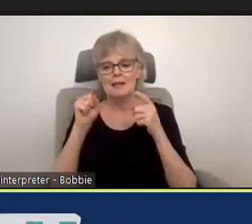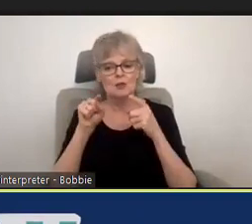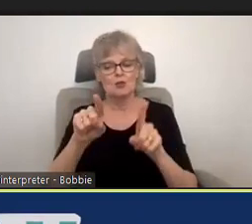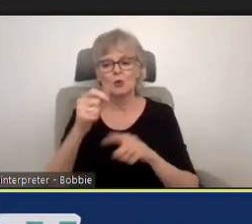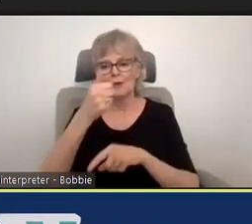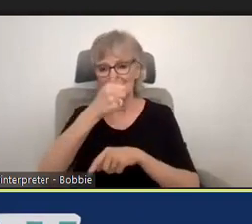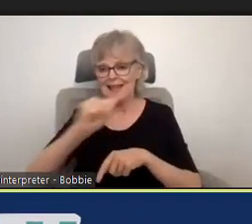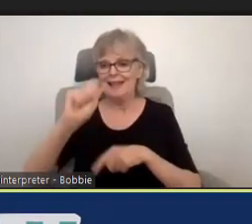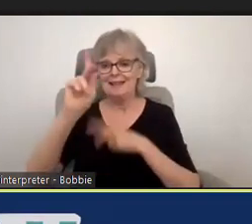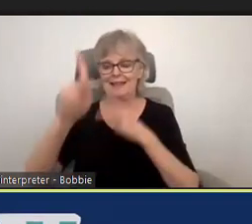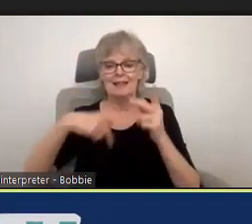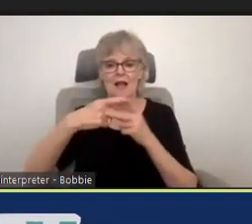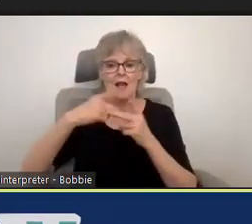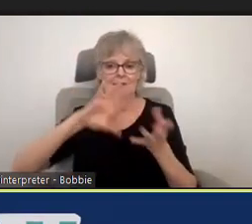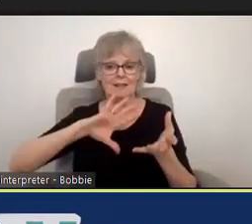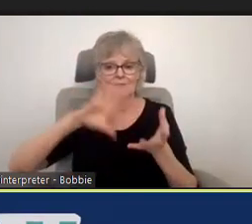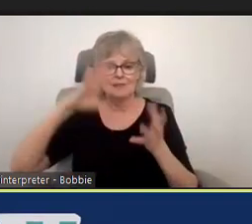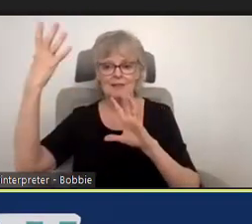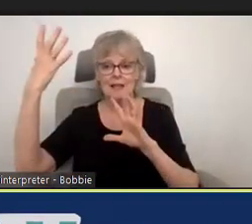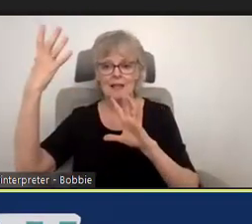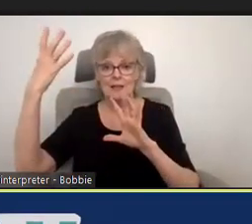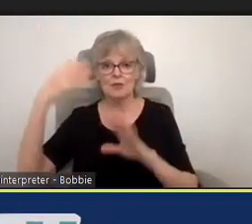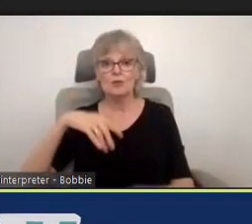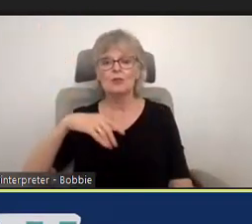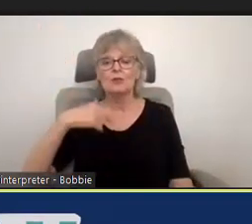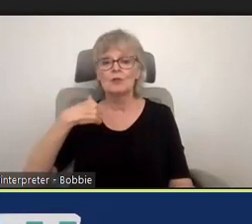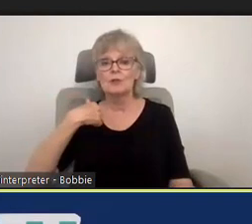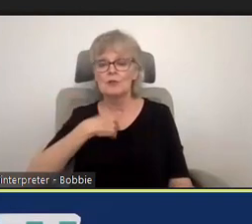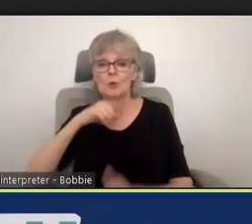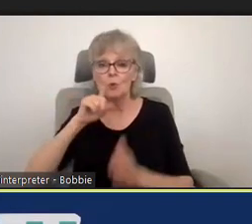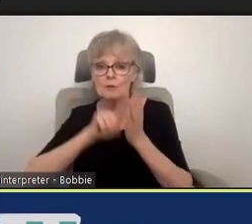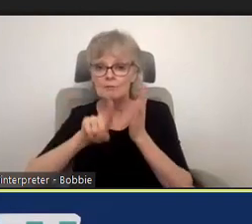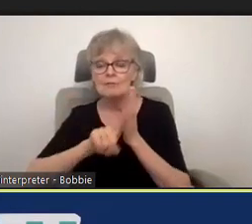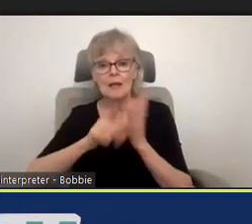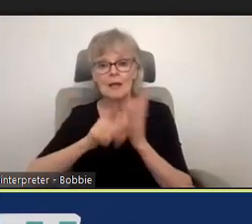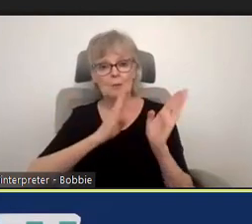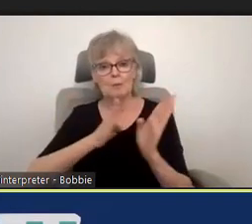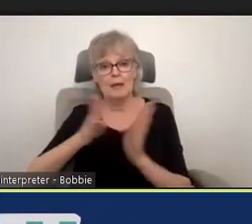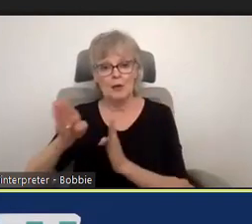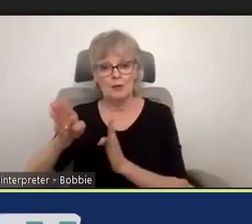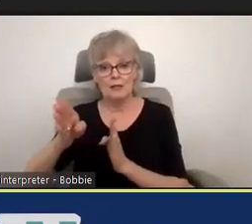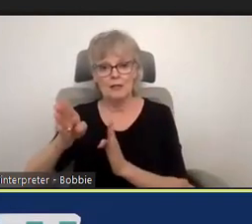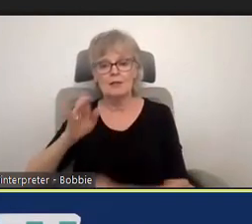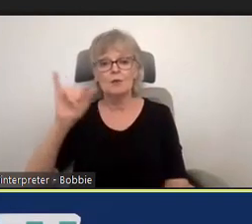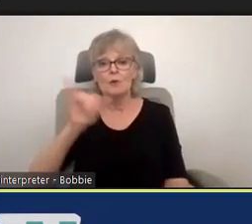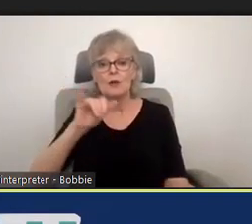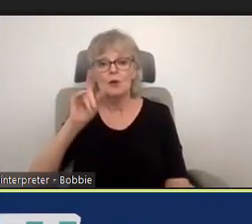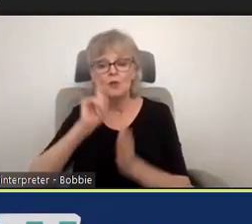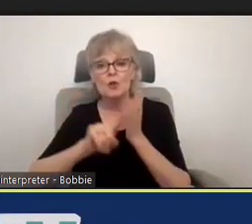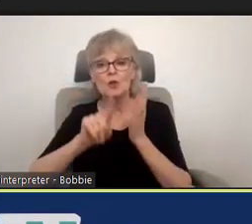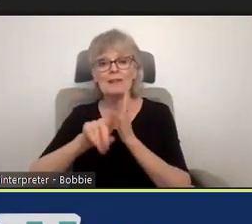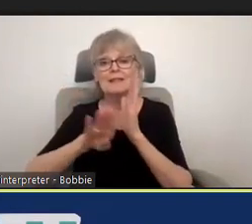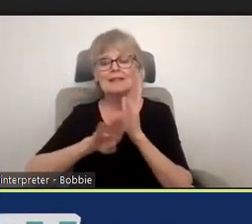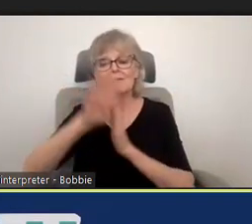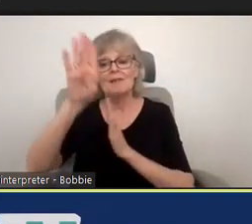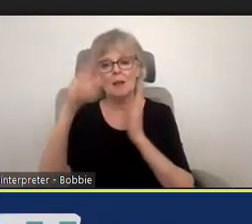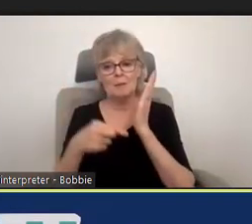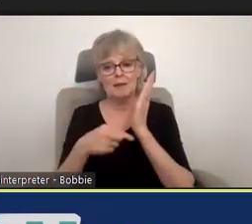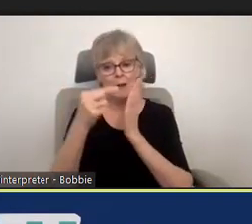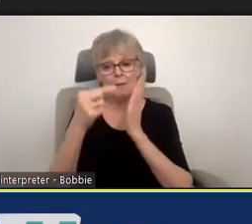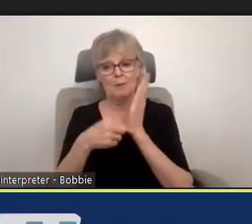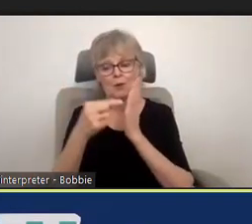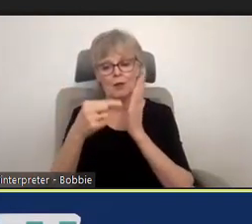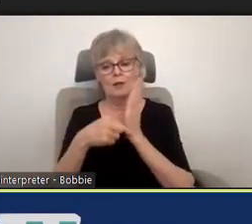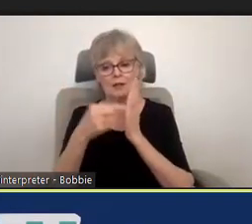type of disaster. So we looked at preparedness, and we also looked at developing a booklet